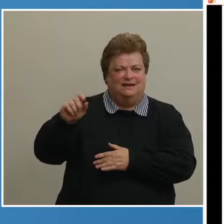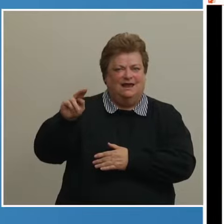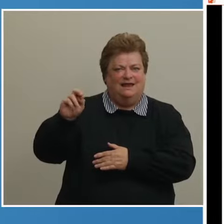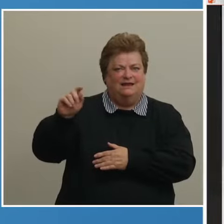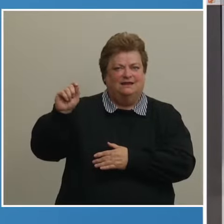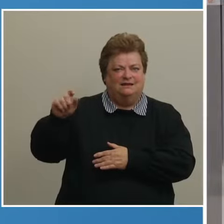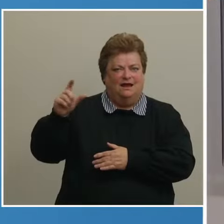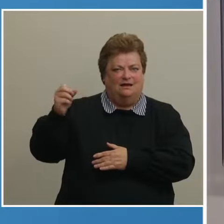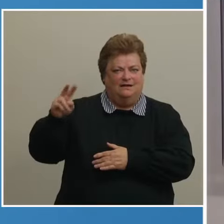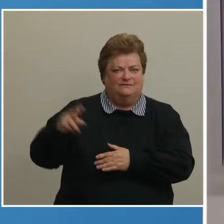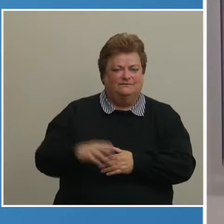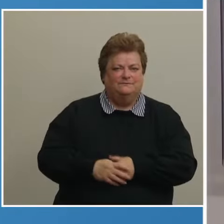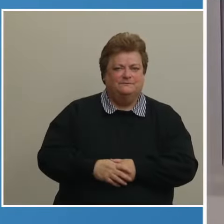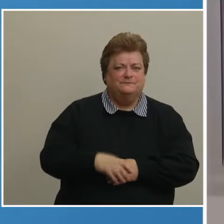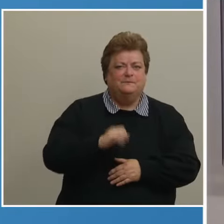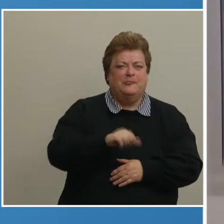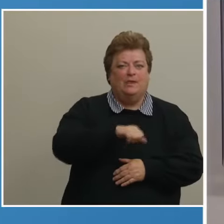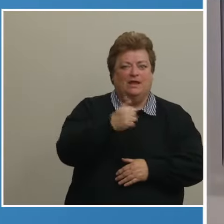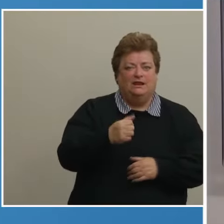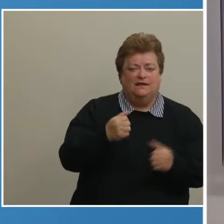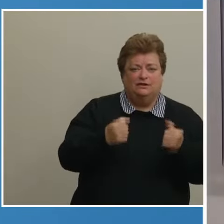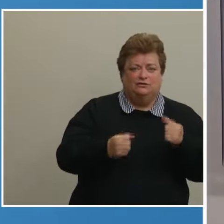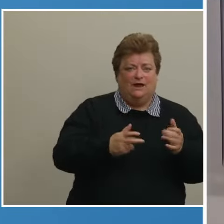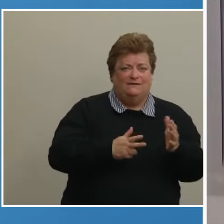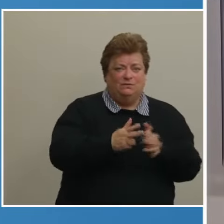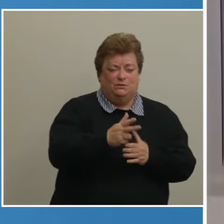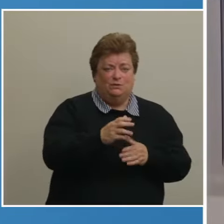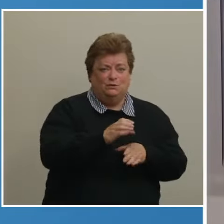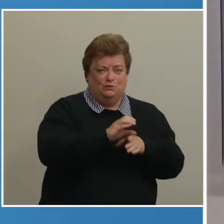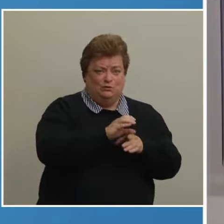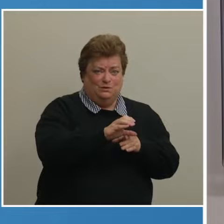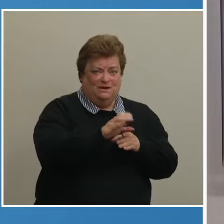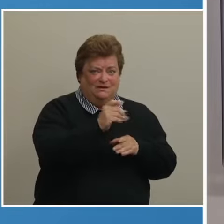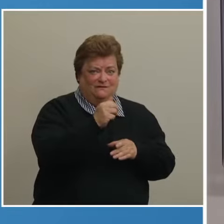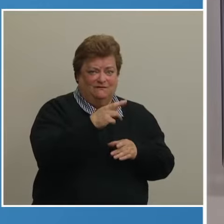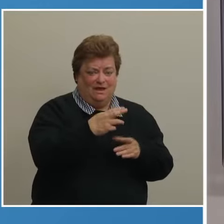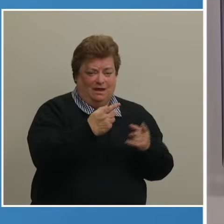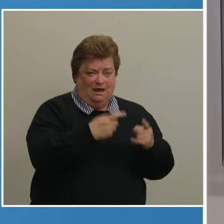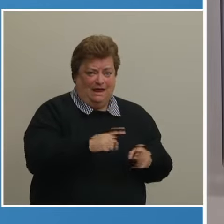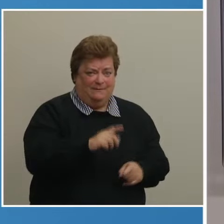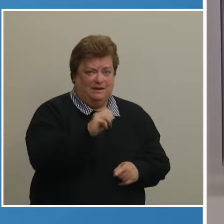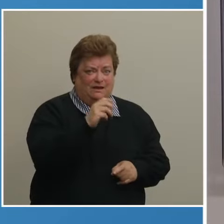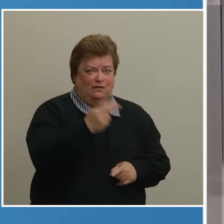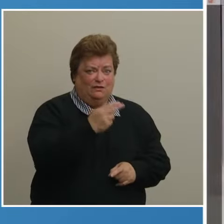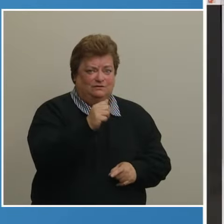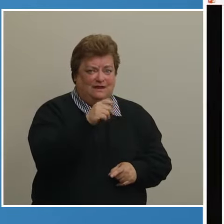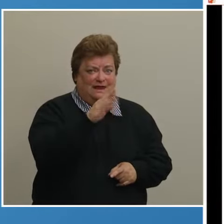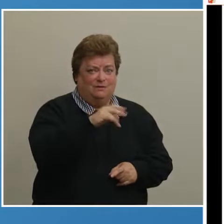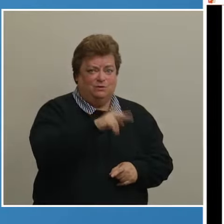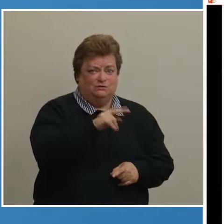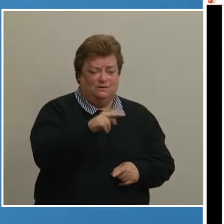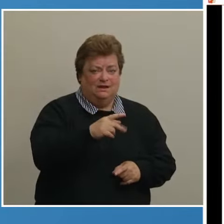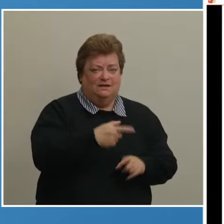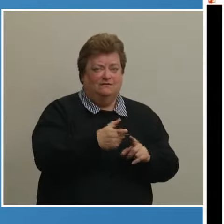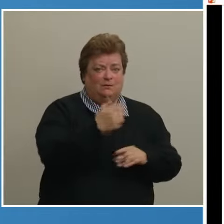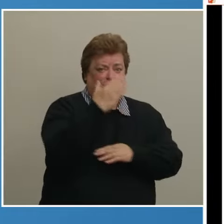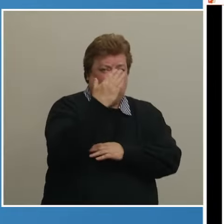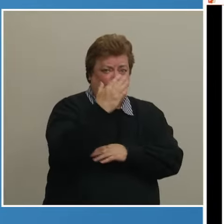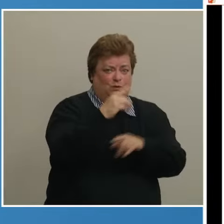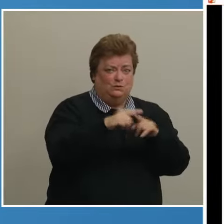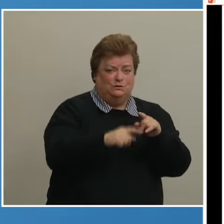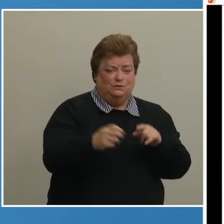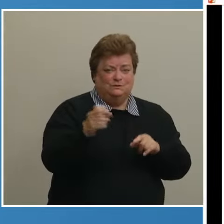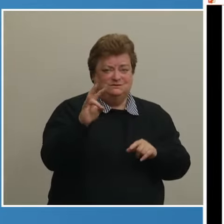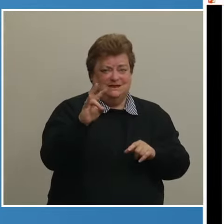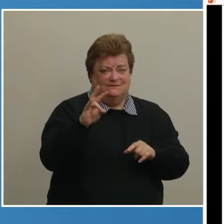covid19.lincoln.ne.gov. Another drive-through career fair is coming up Thursday, April 22nd from noon to 7 p.m. at